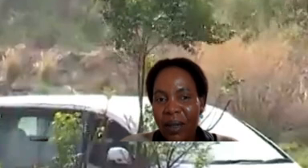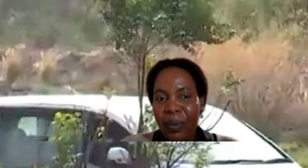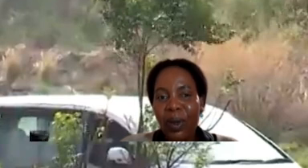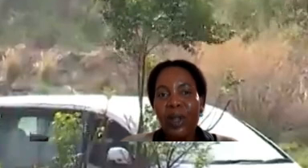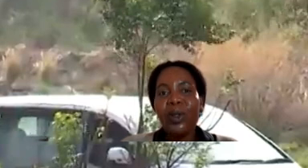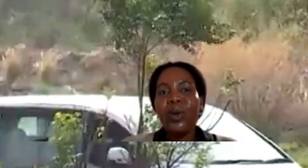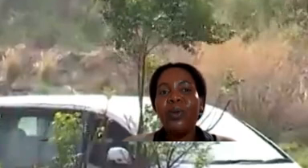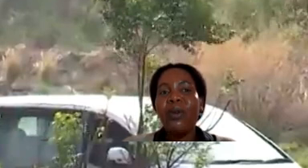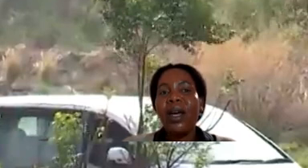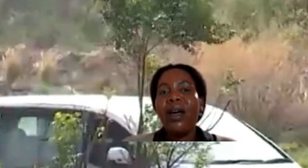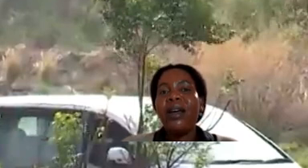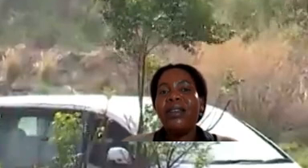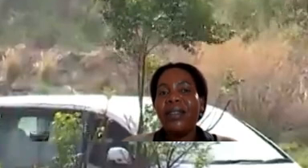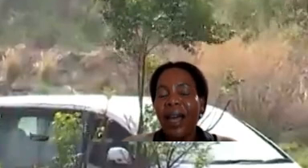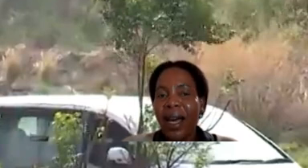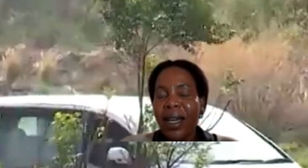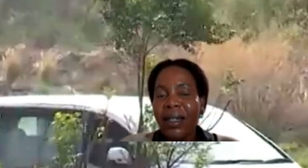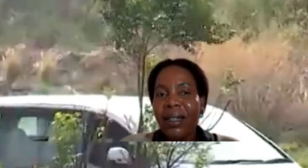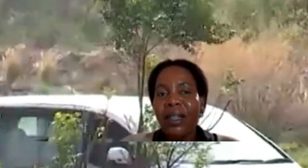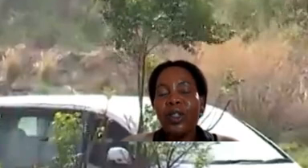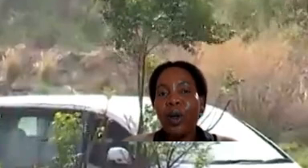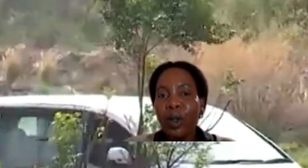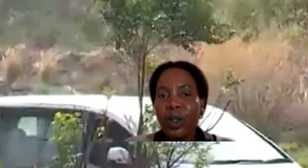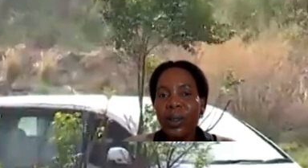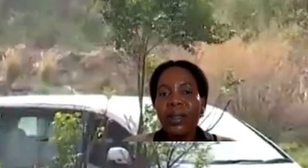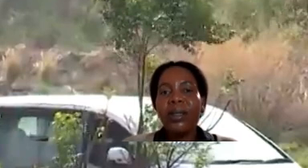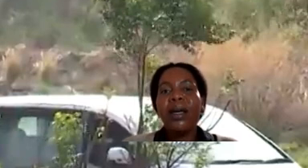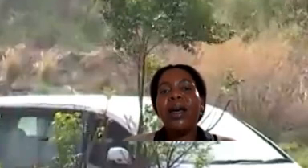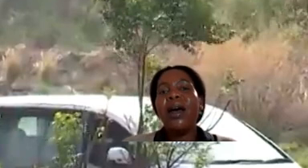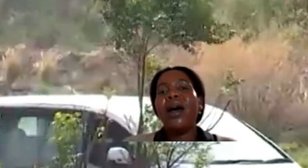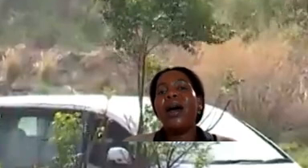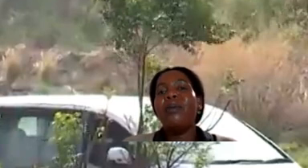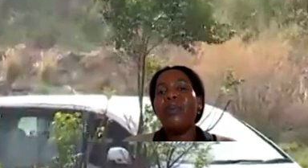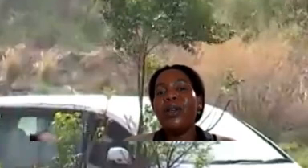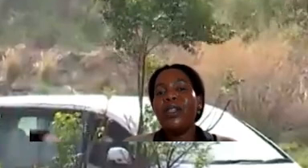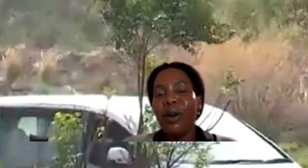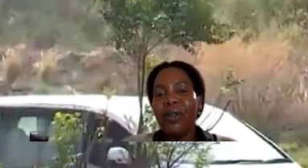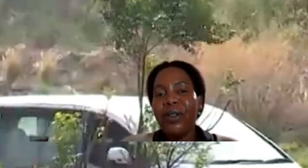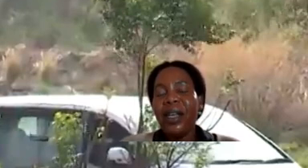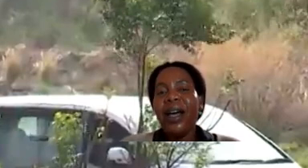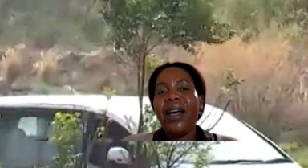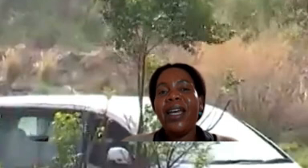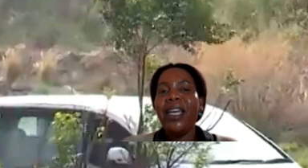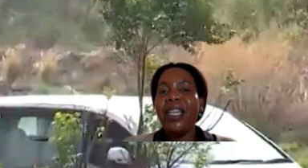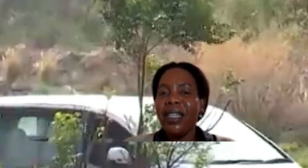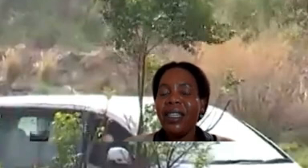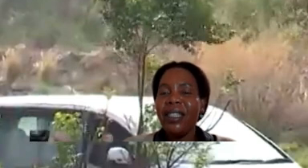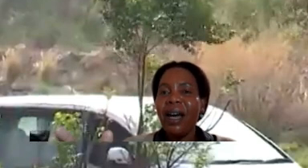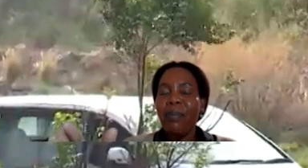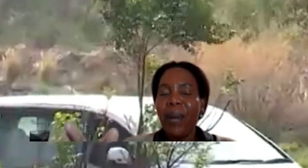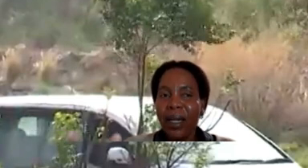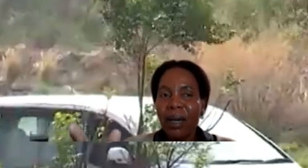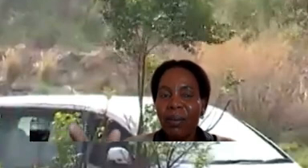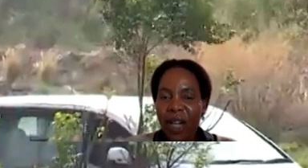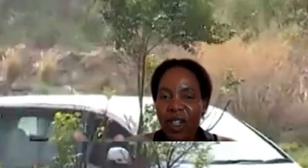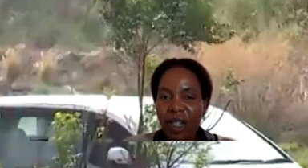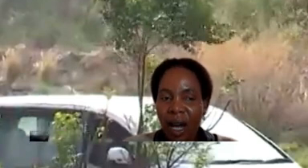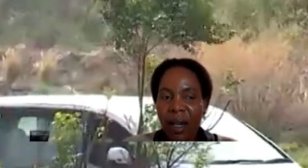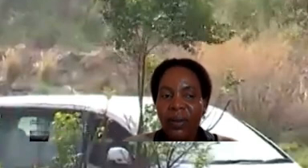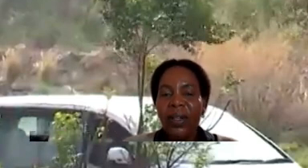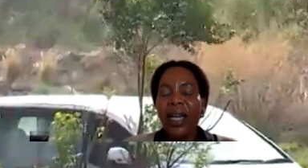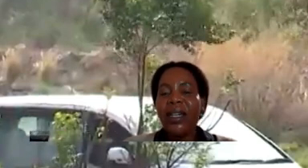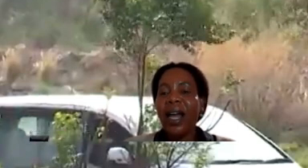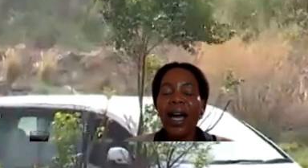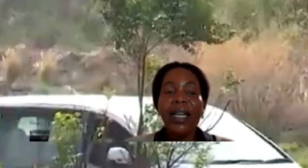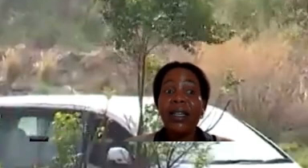responsibility to send soldiers and police officers in these abandoned mine